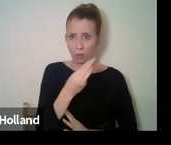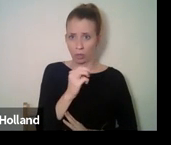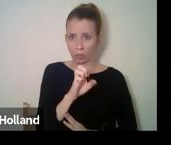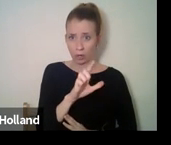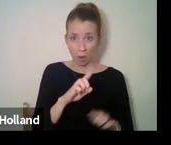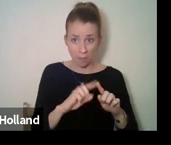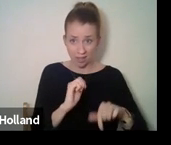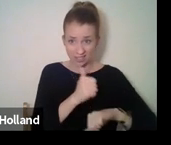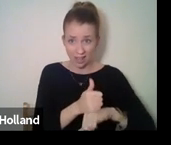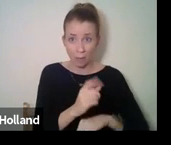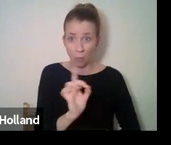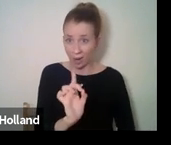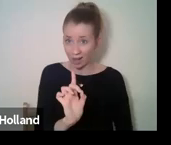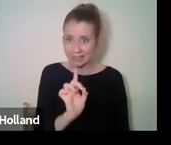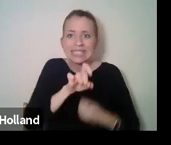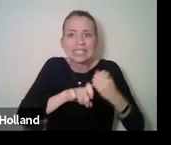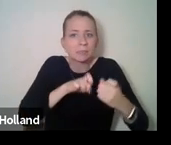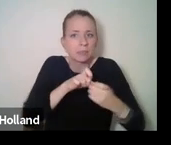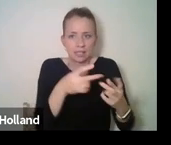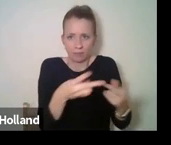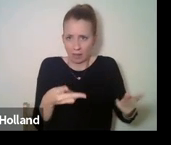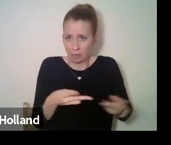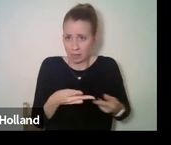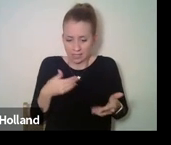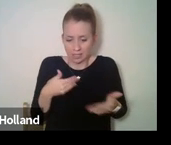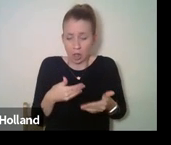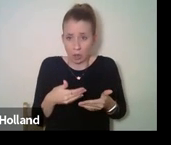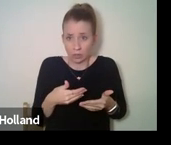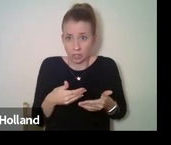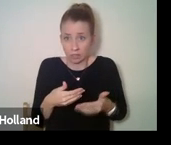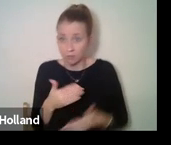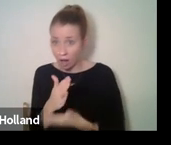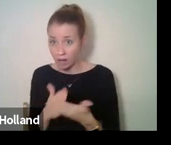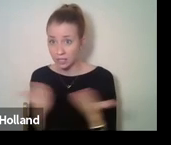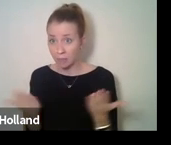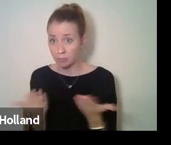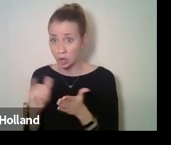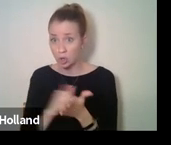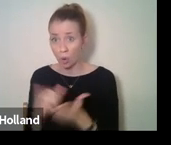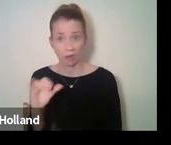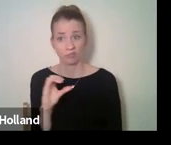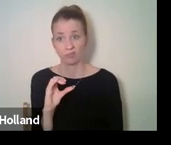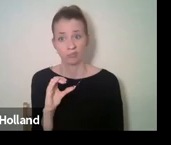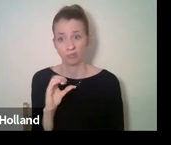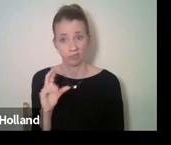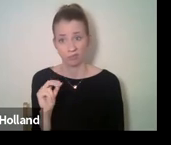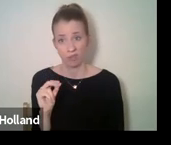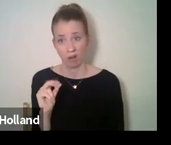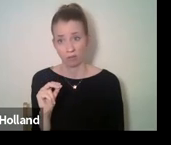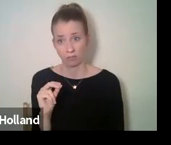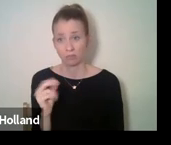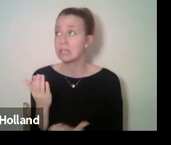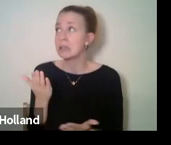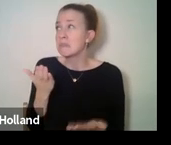around the country, and there aren't any geothermal facilities in New York State. You might have a